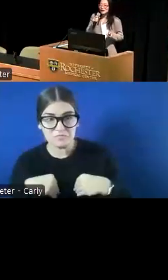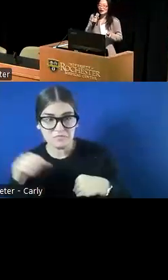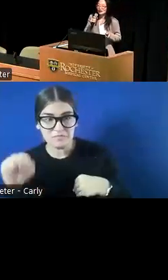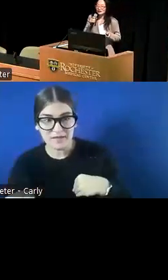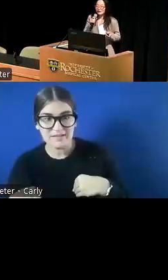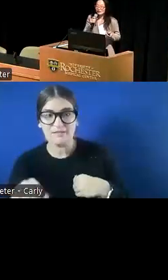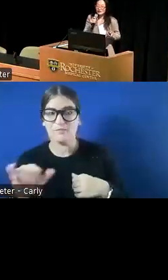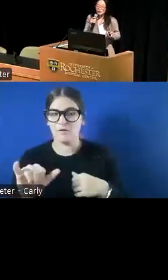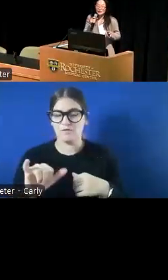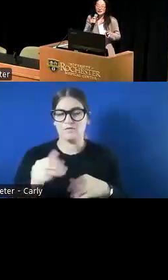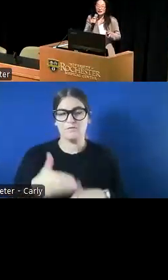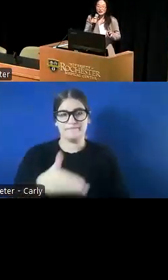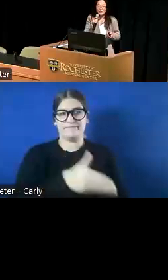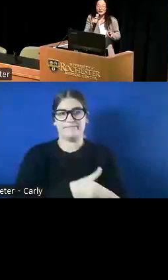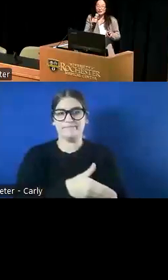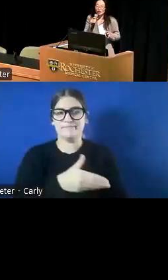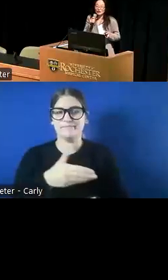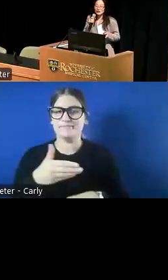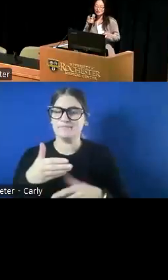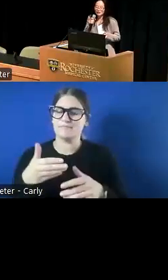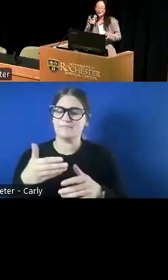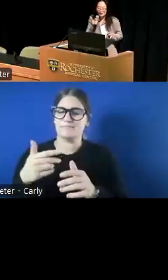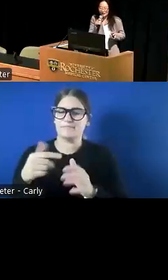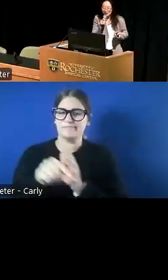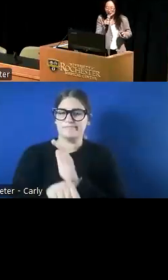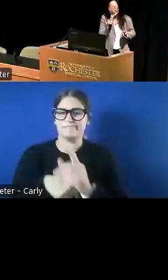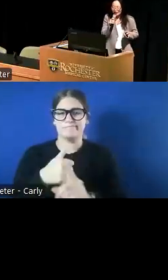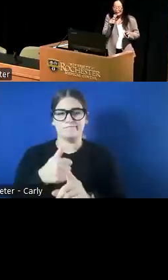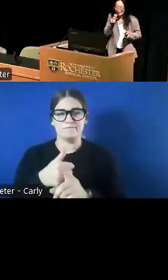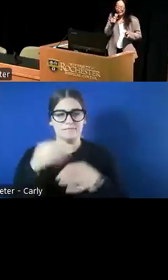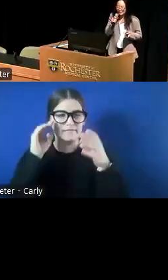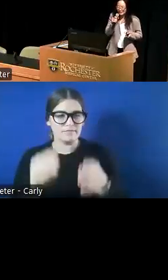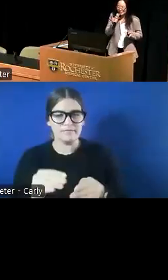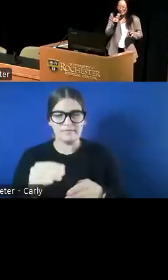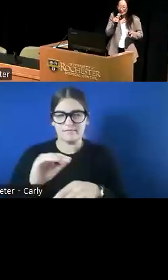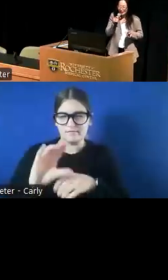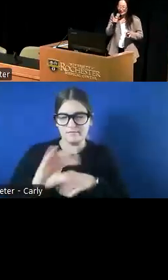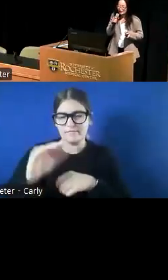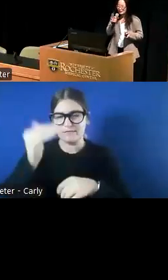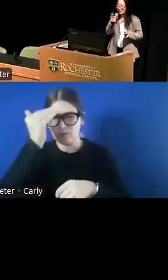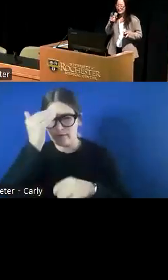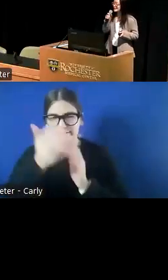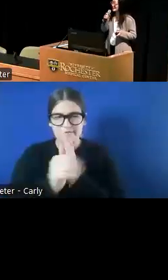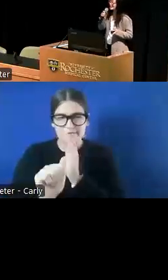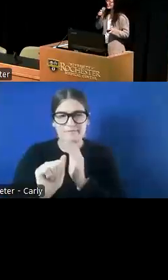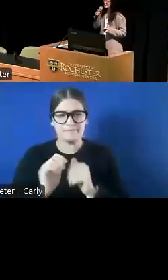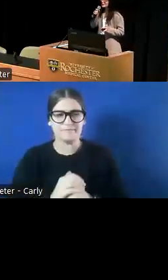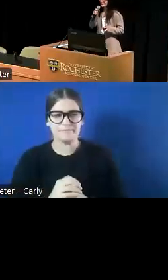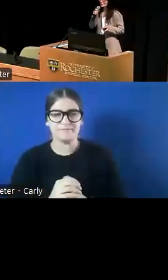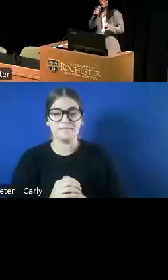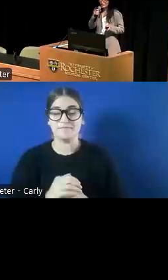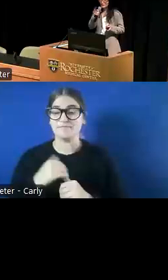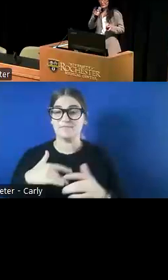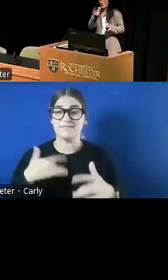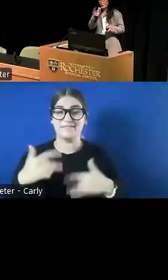increase the suicide intervention knowledge, skills, and competencies. And we're excited to start the